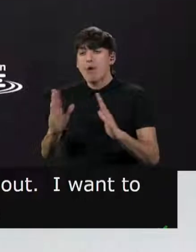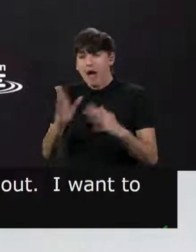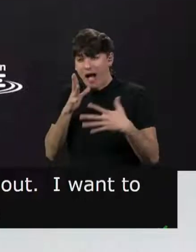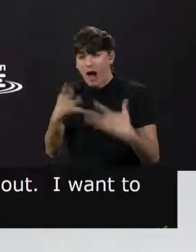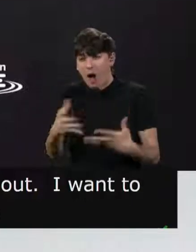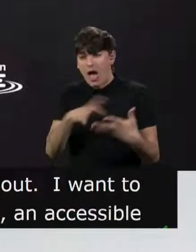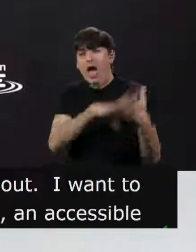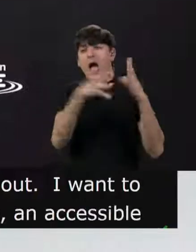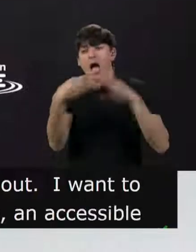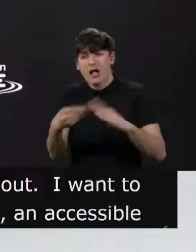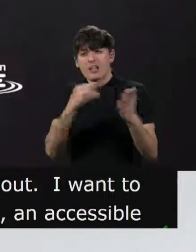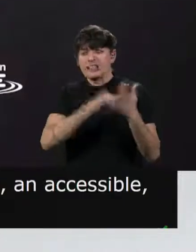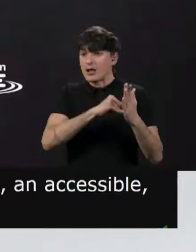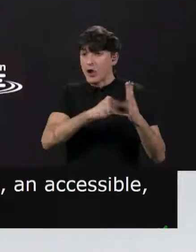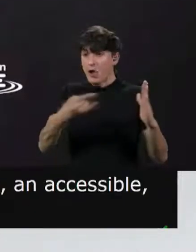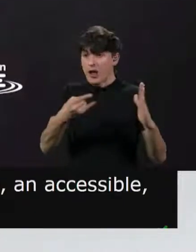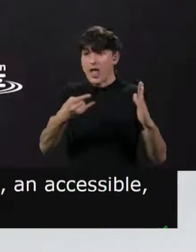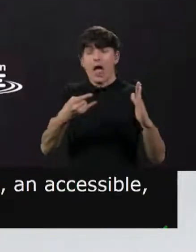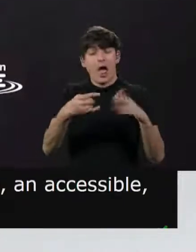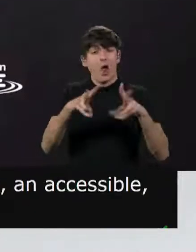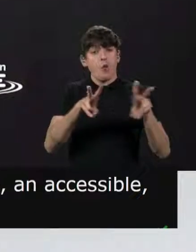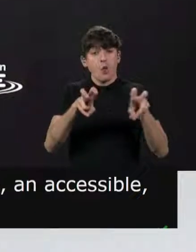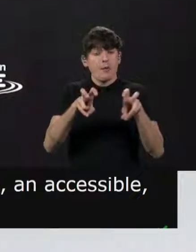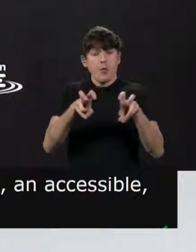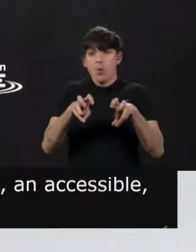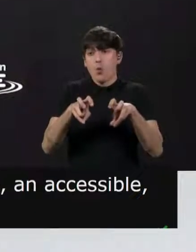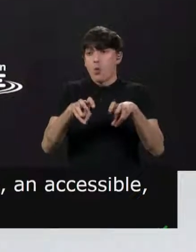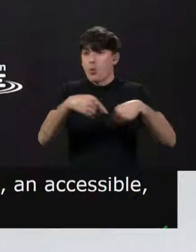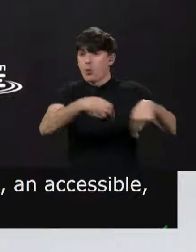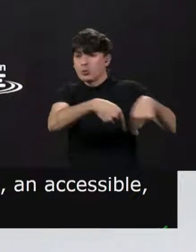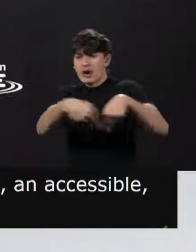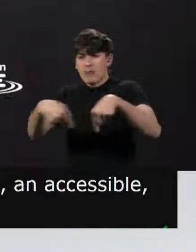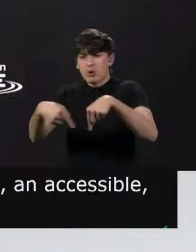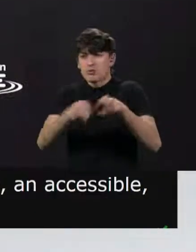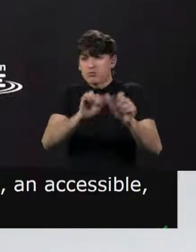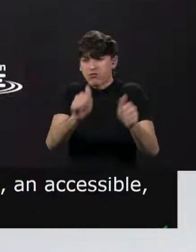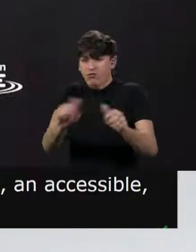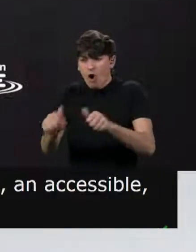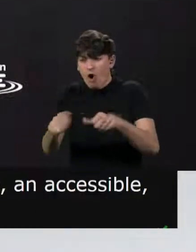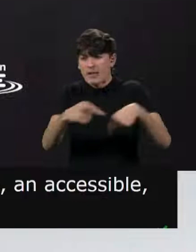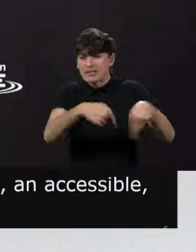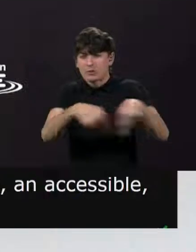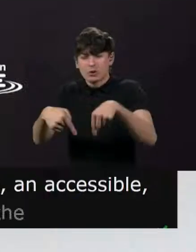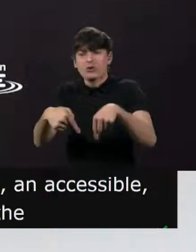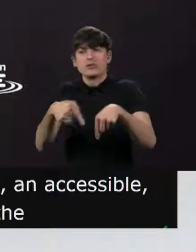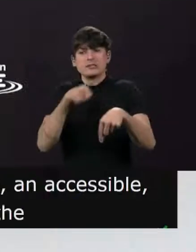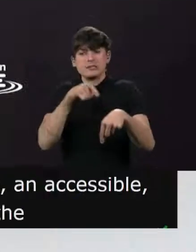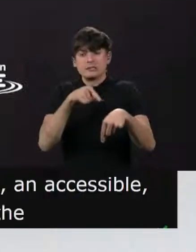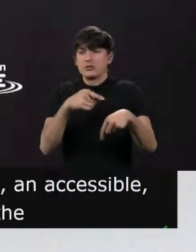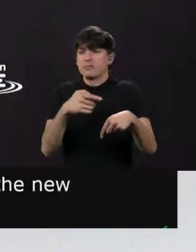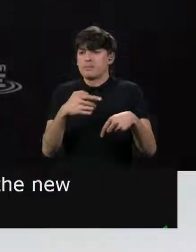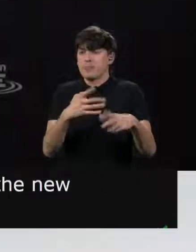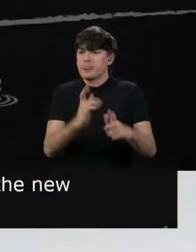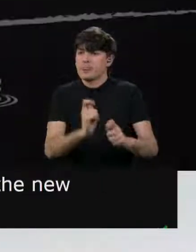adapted to the times we're living in, to the new technologies, to new means of